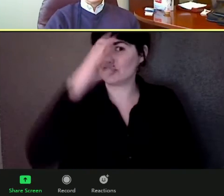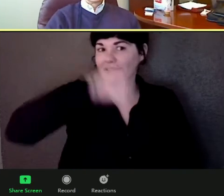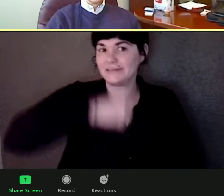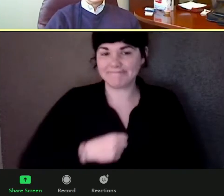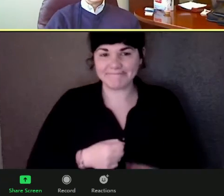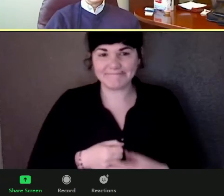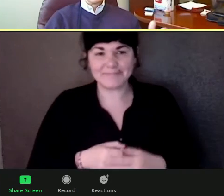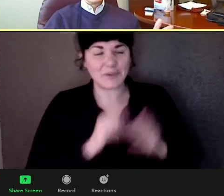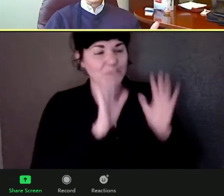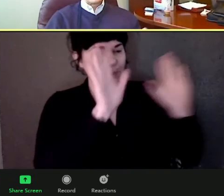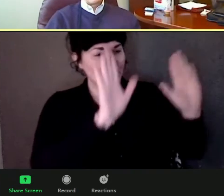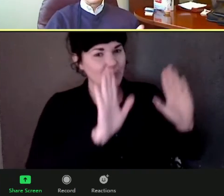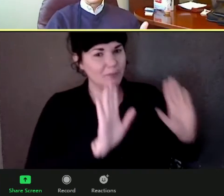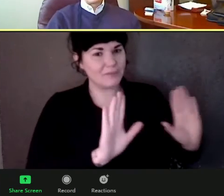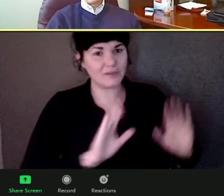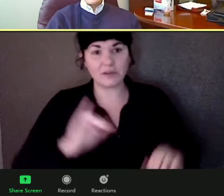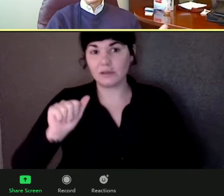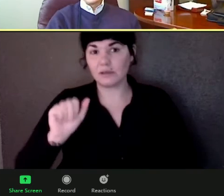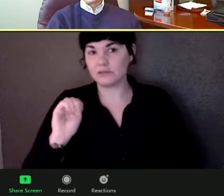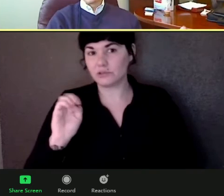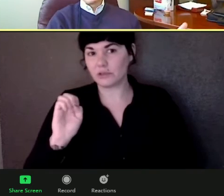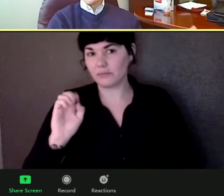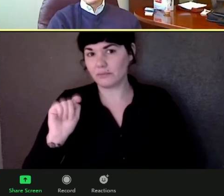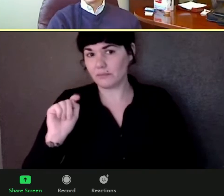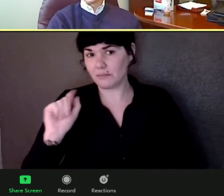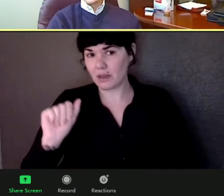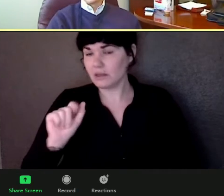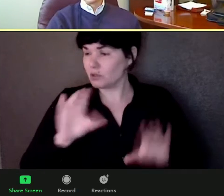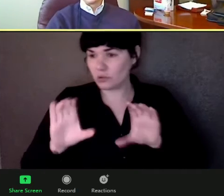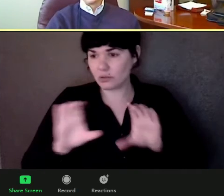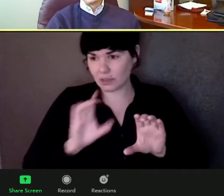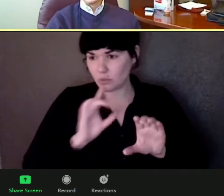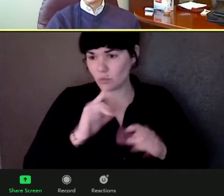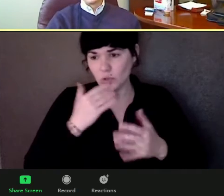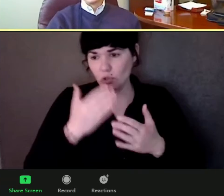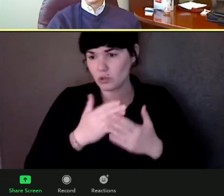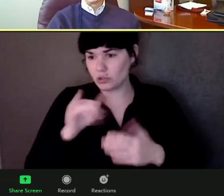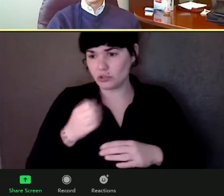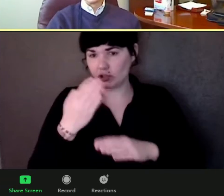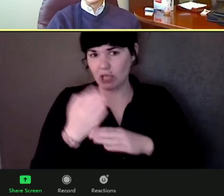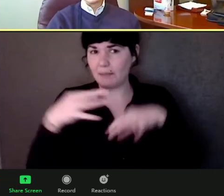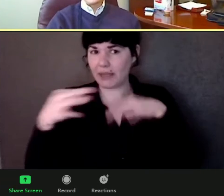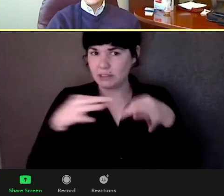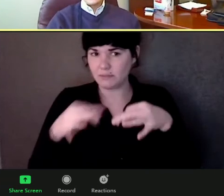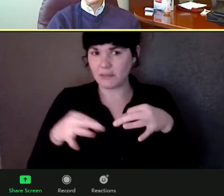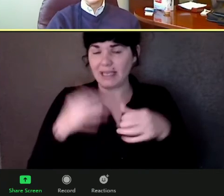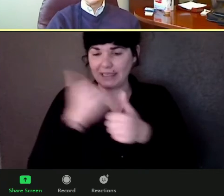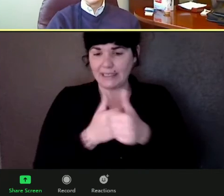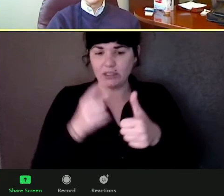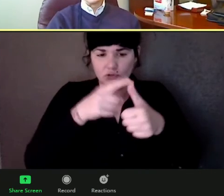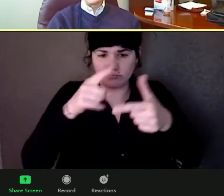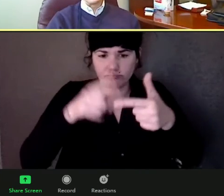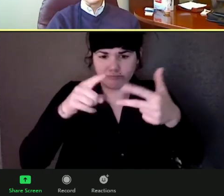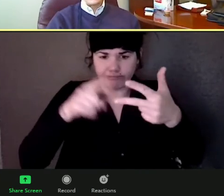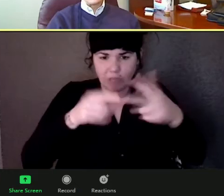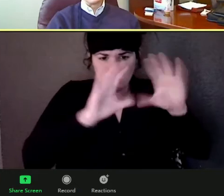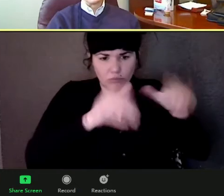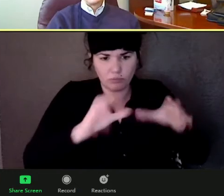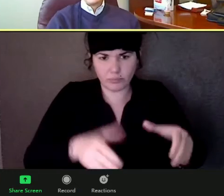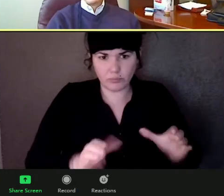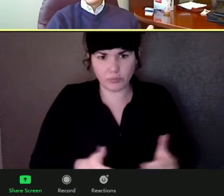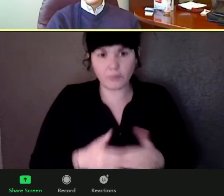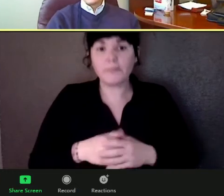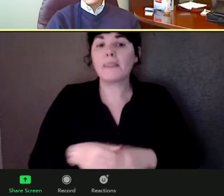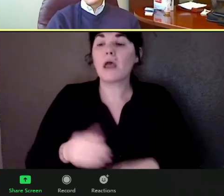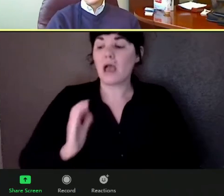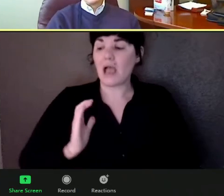Well, and Jumetta, you did a really nice job of sort of outlining where the buckets are. And so really school districts are looking at, with these ESSER dollars,